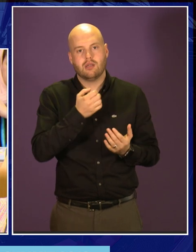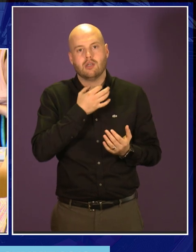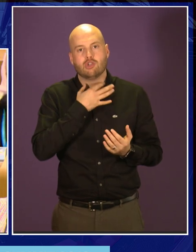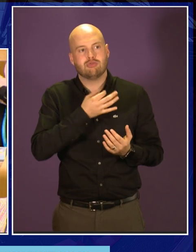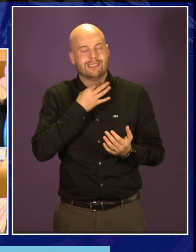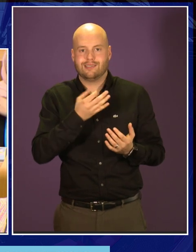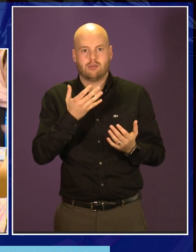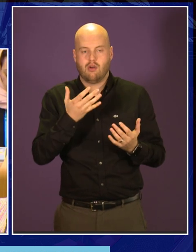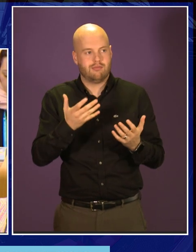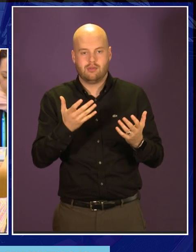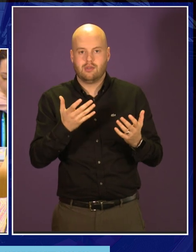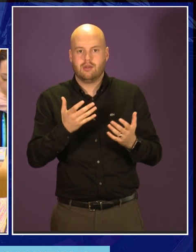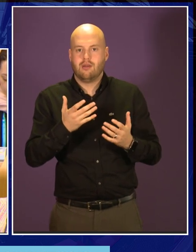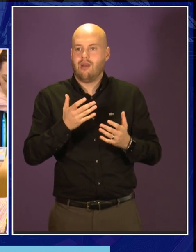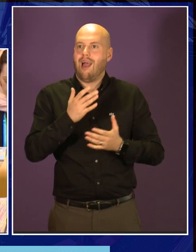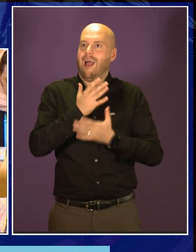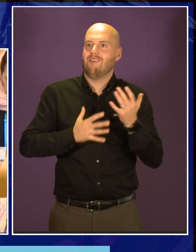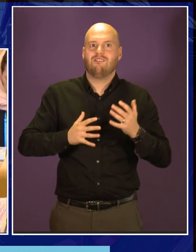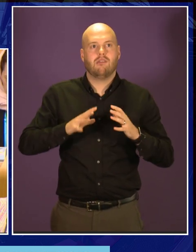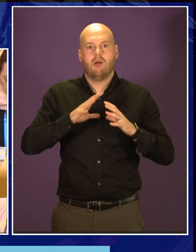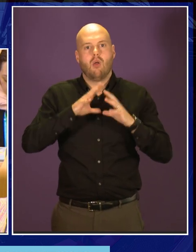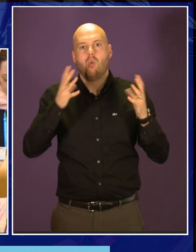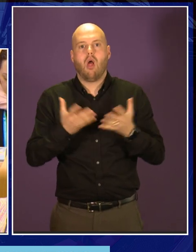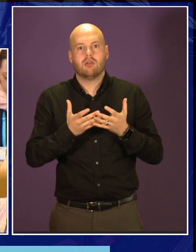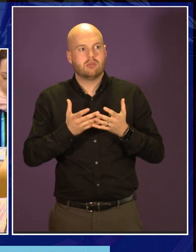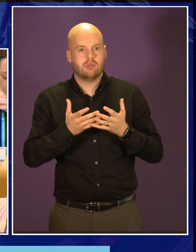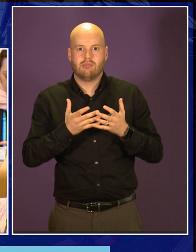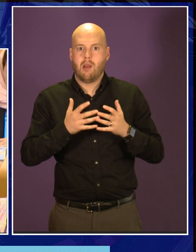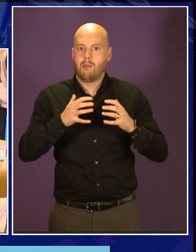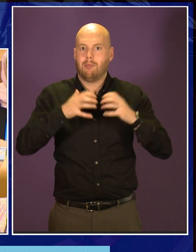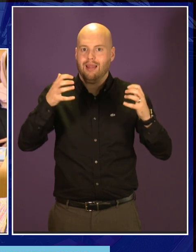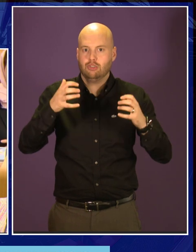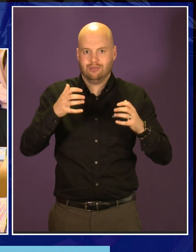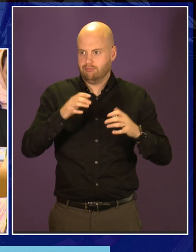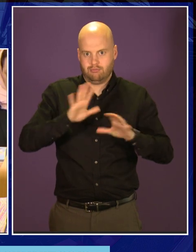more than half of the world's population. So I really applaud you on this.